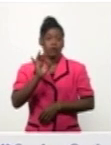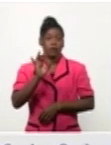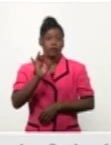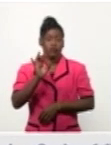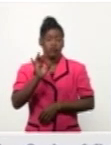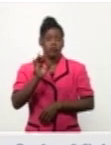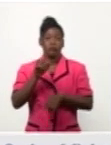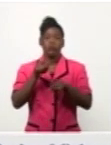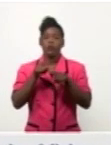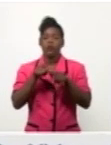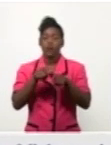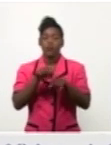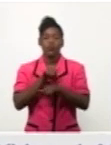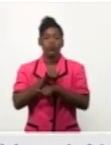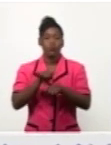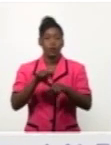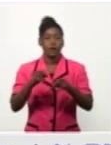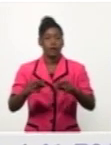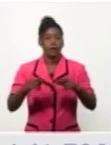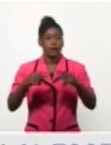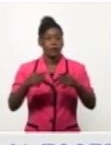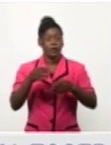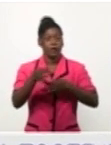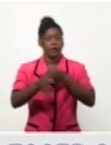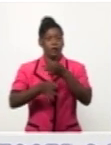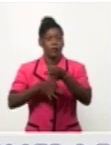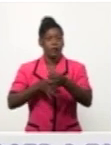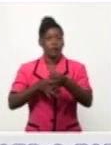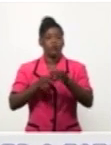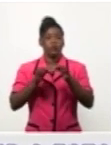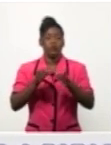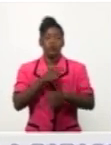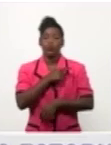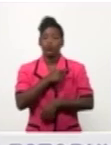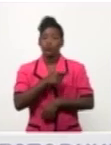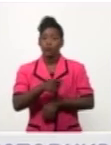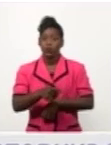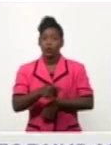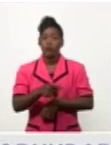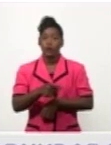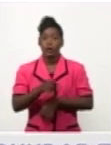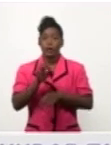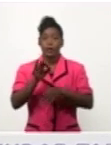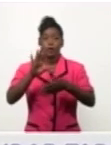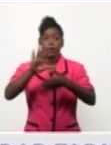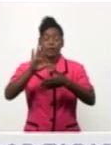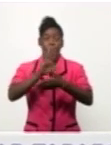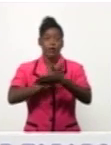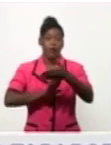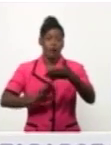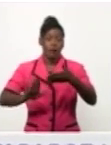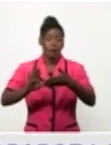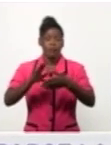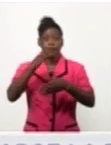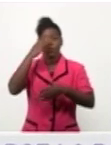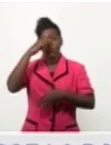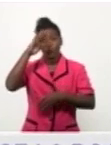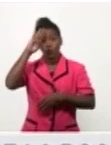3.69%, and with this in the region of the